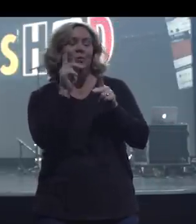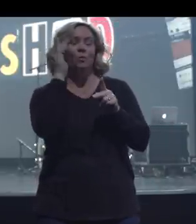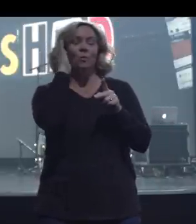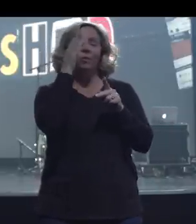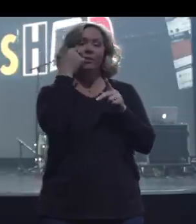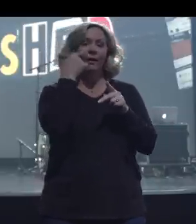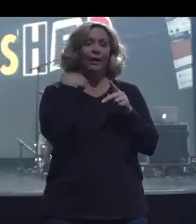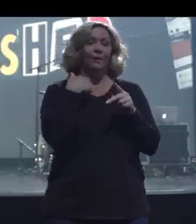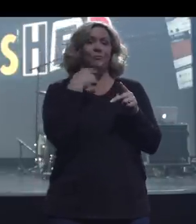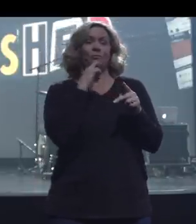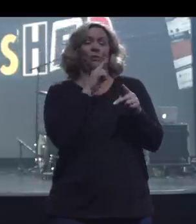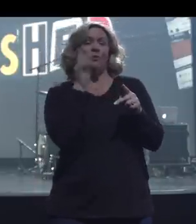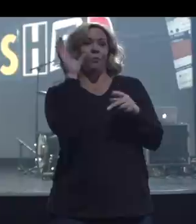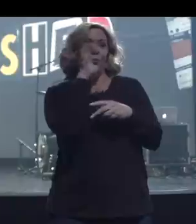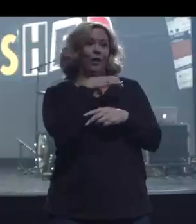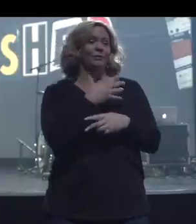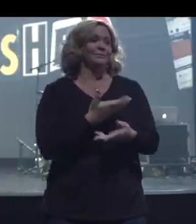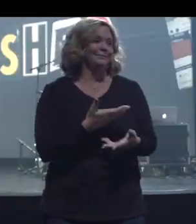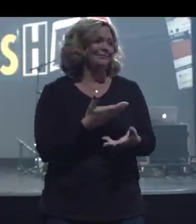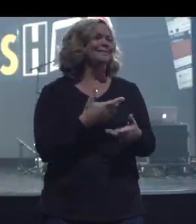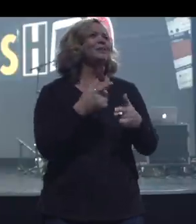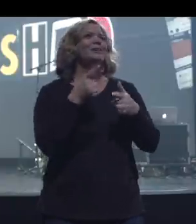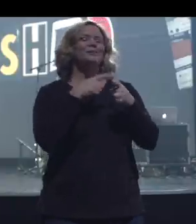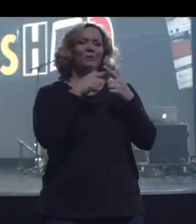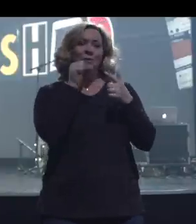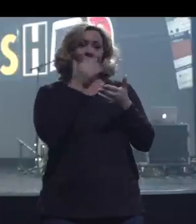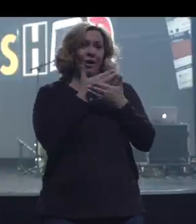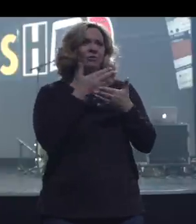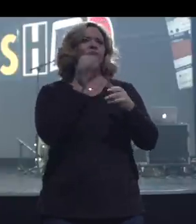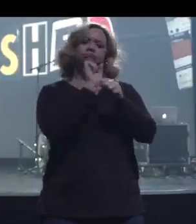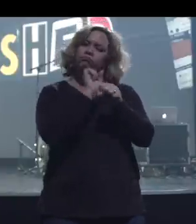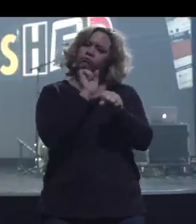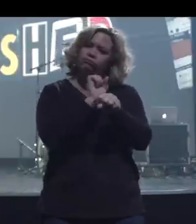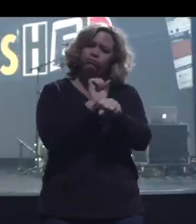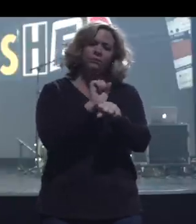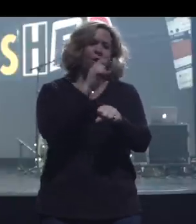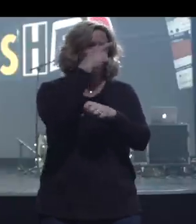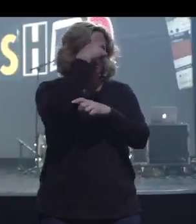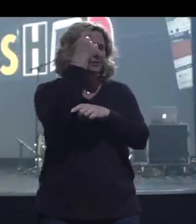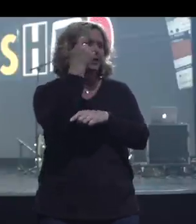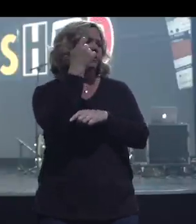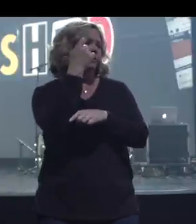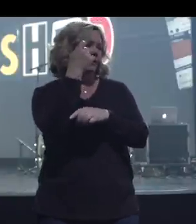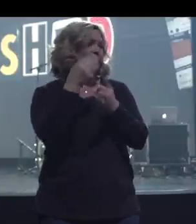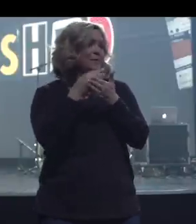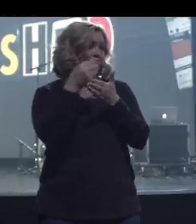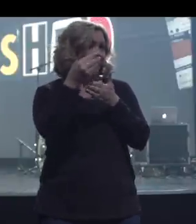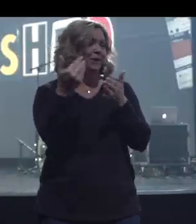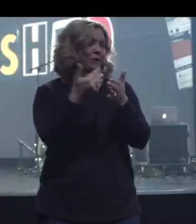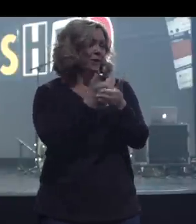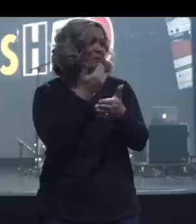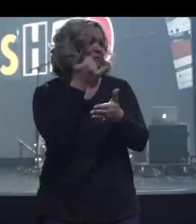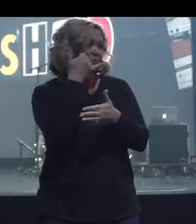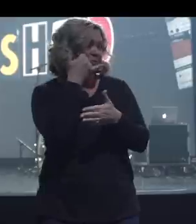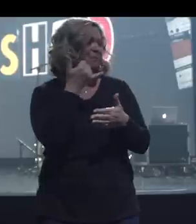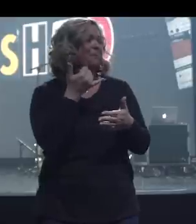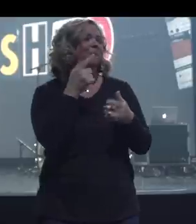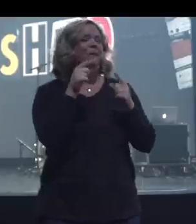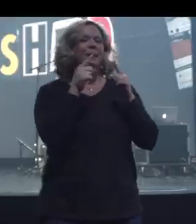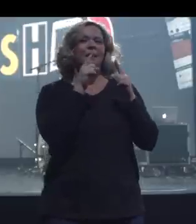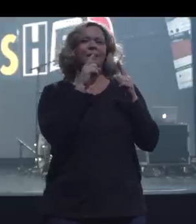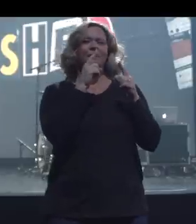weird. So she worked all summer long just to save up to buy a new iPhone. And she said, what I was